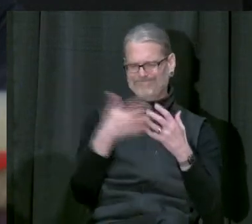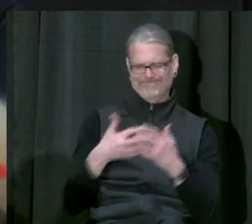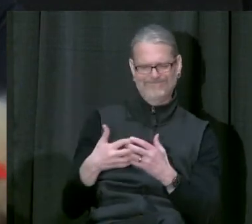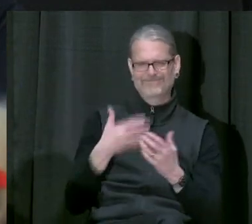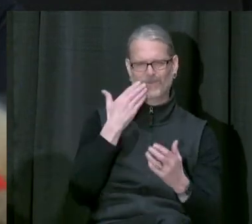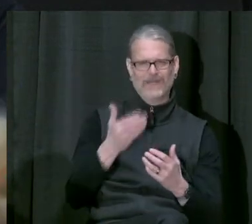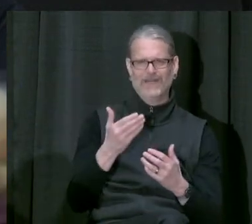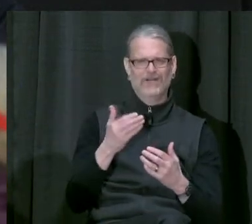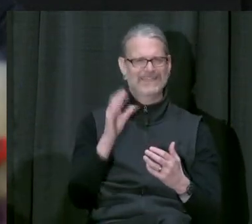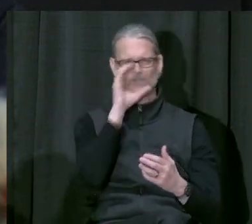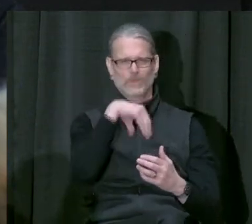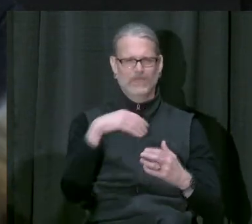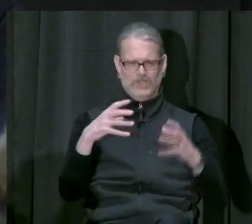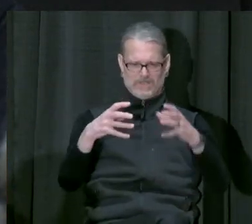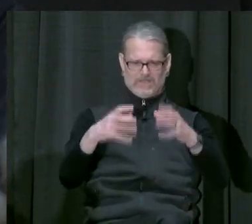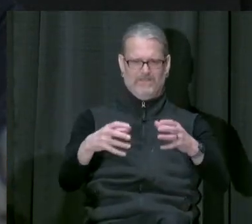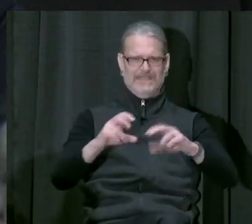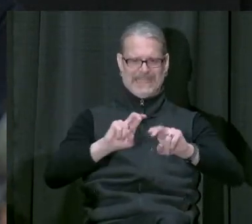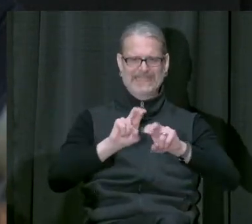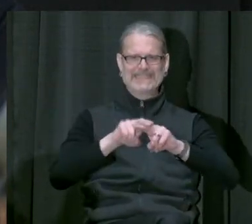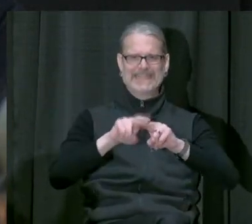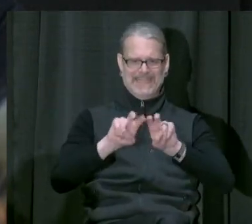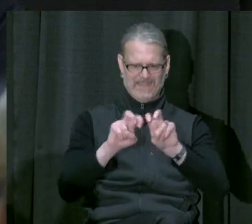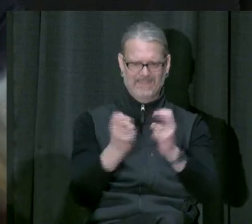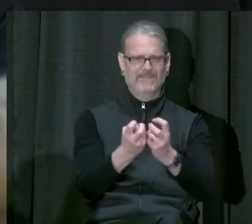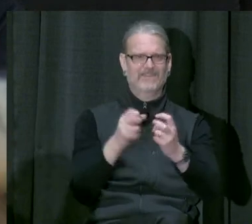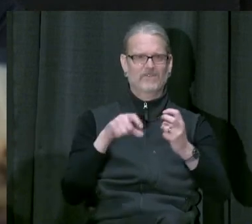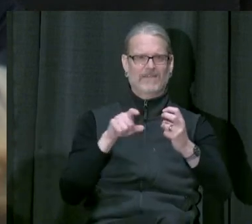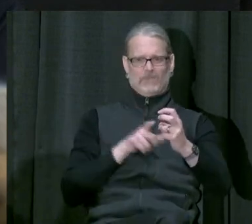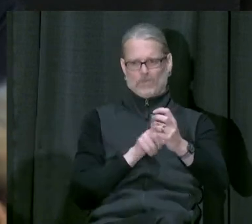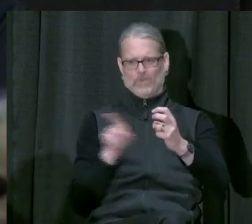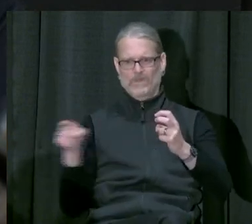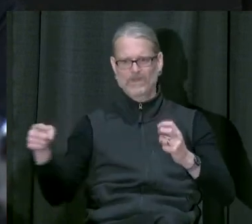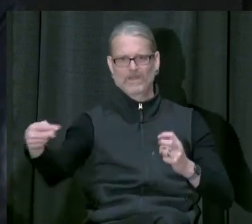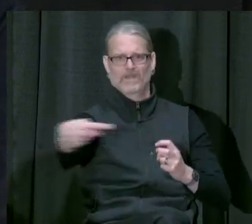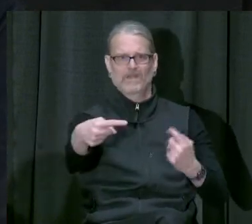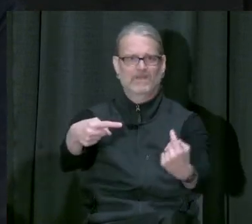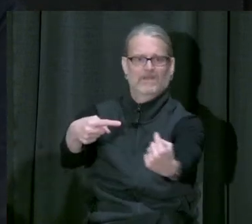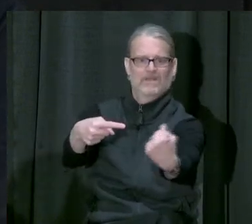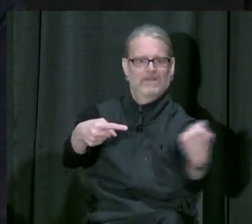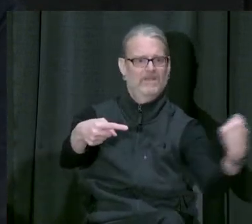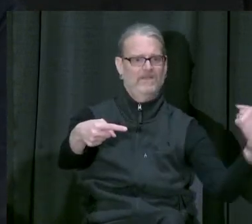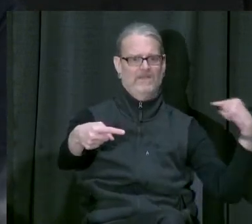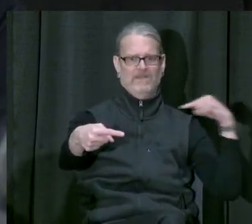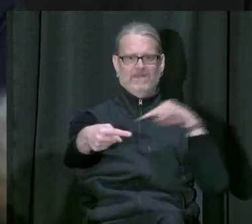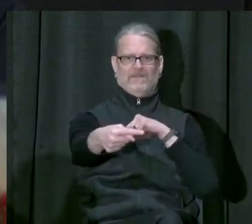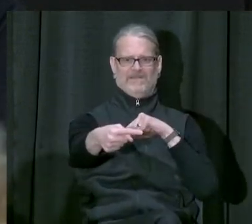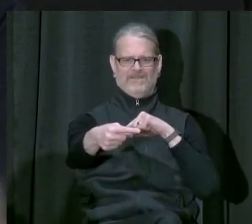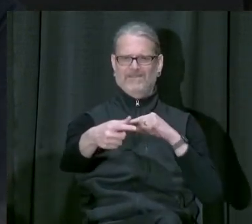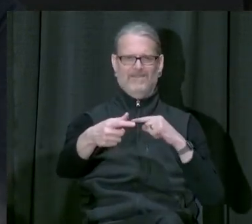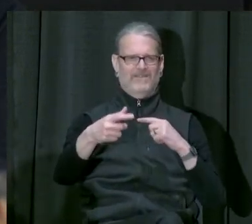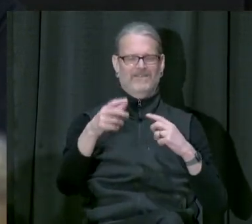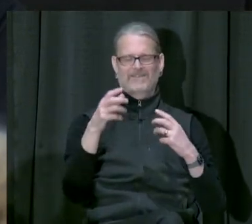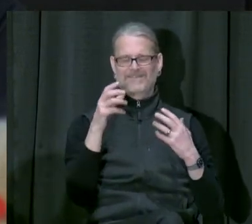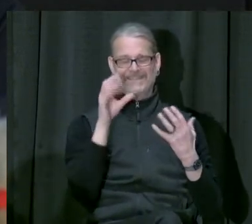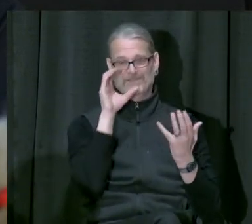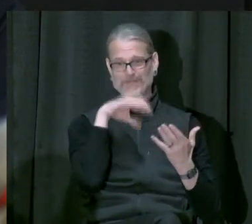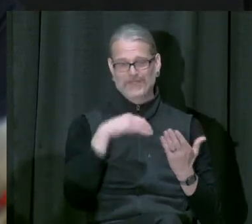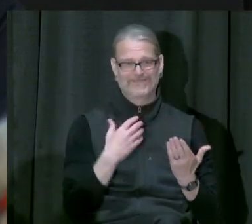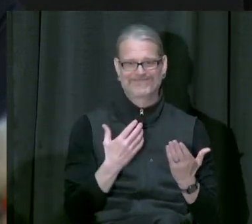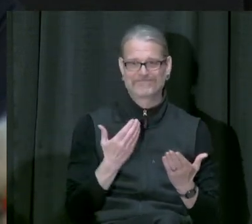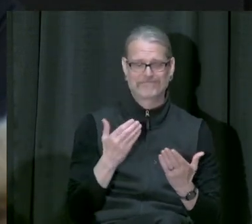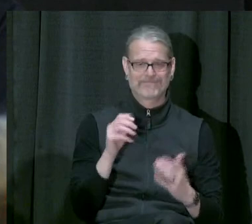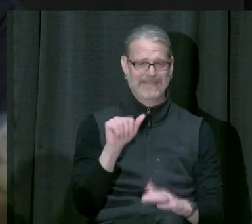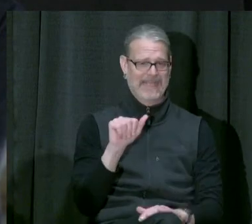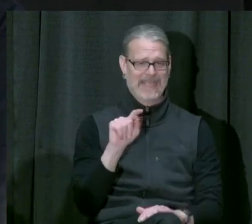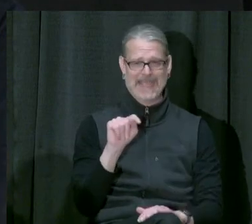that seating area in the middle, and so you have to circle around. And for whatever reason, maybe kind of an atrium sort